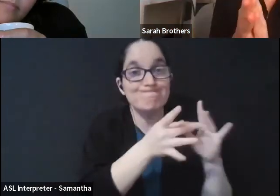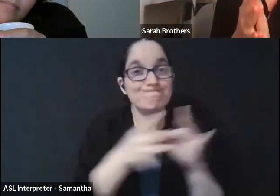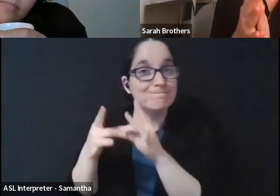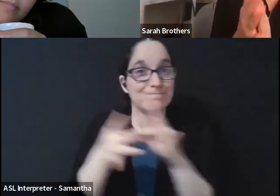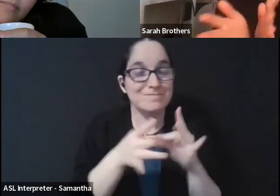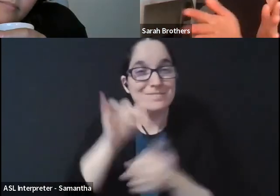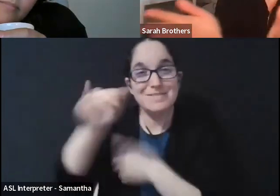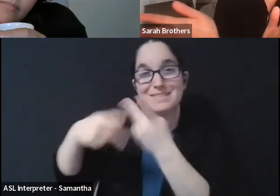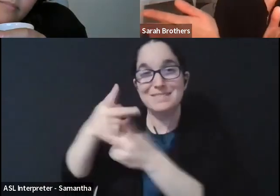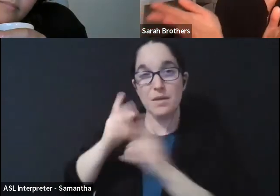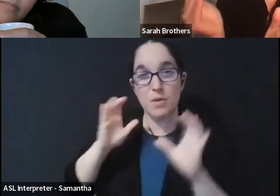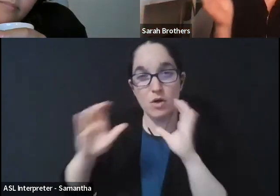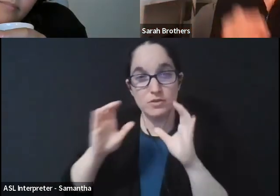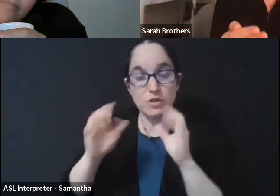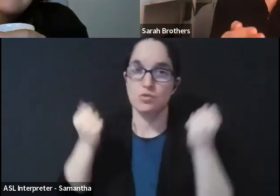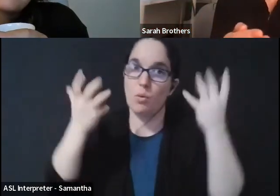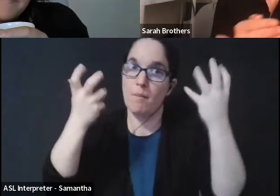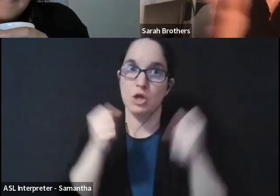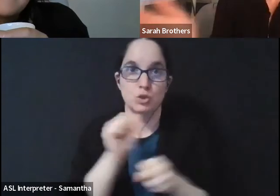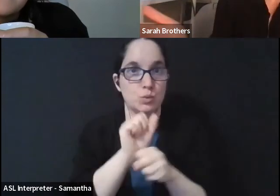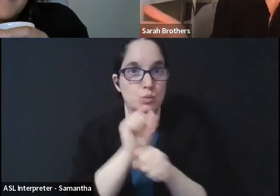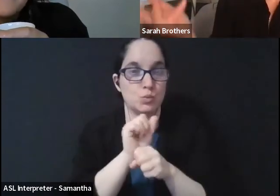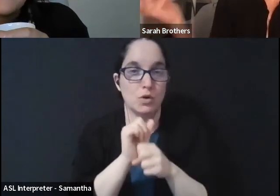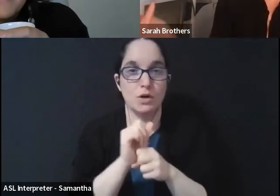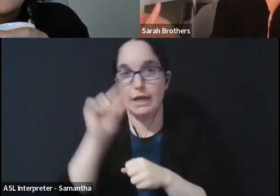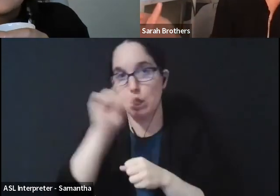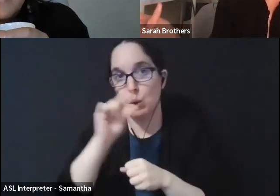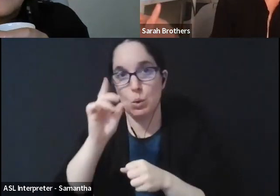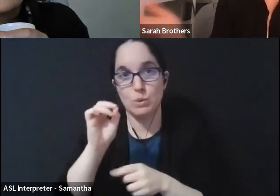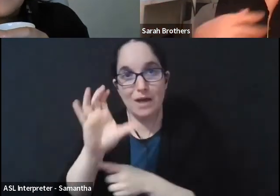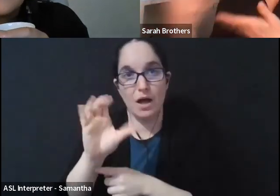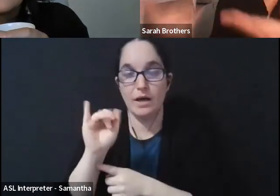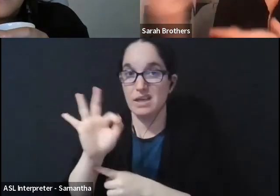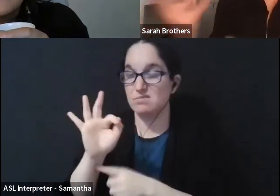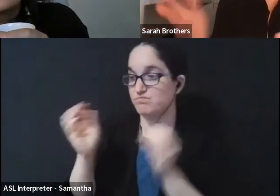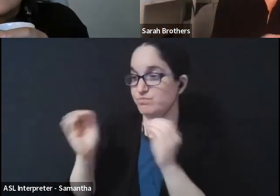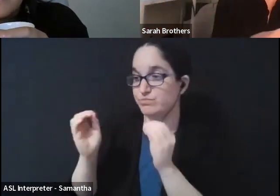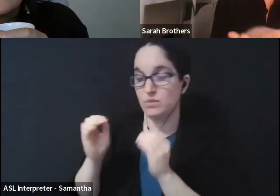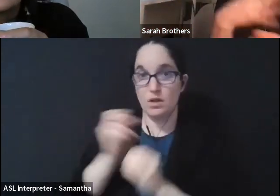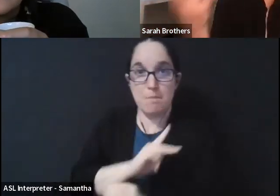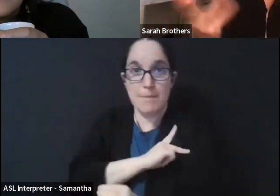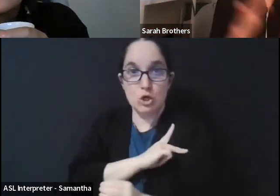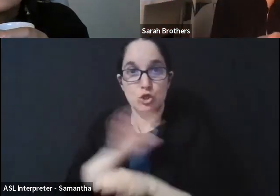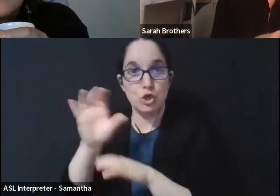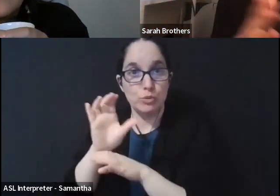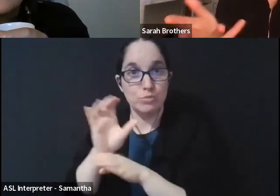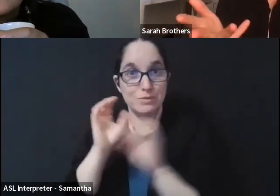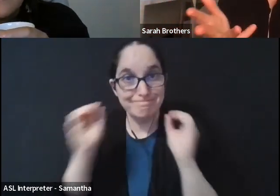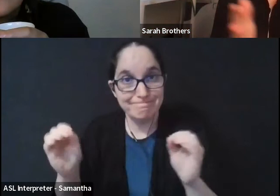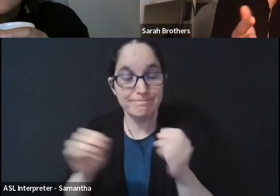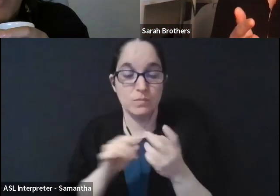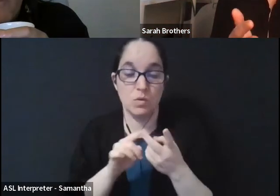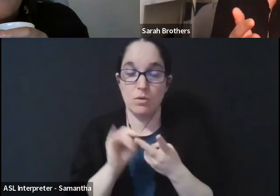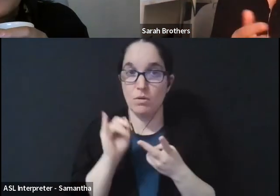instance, we do a lot of our work in Google Docs to include people that don't have personal computers or might not have their